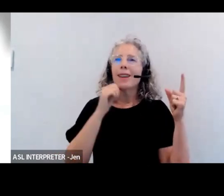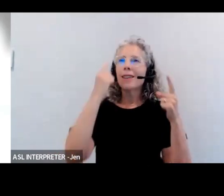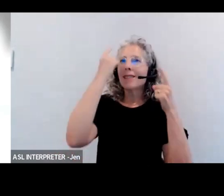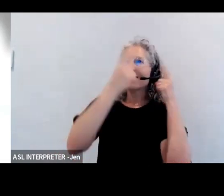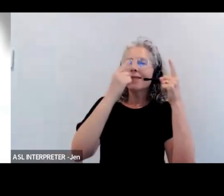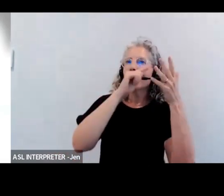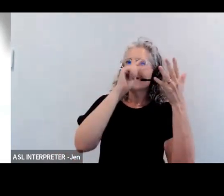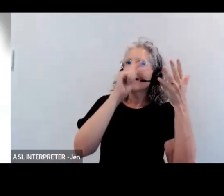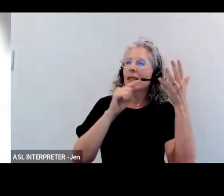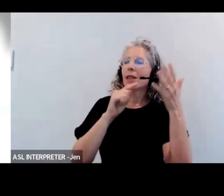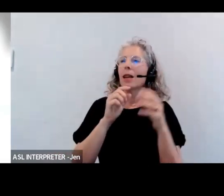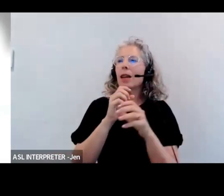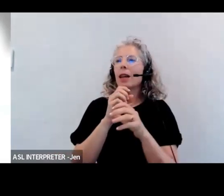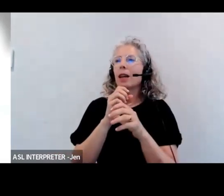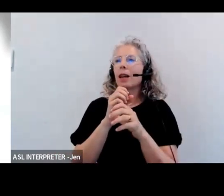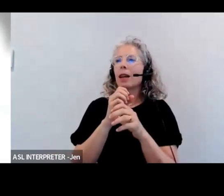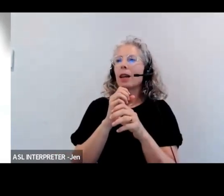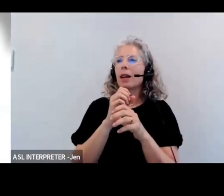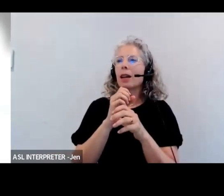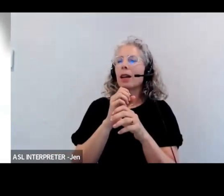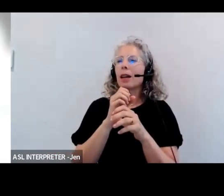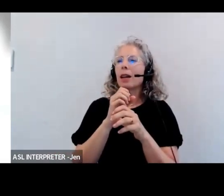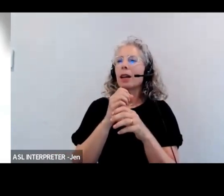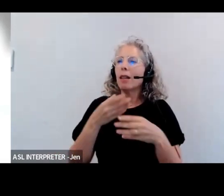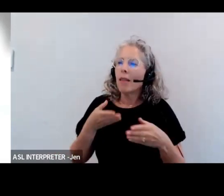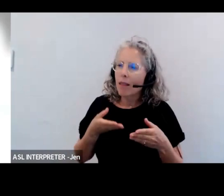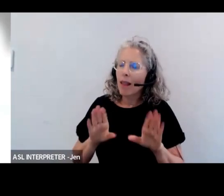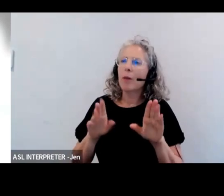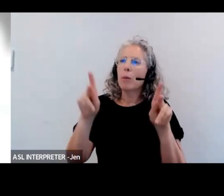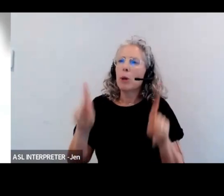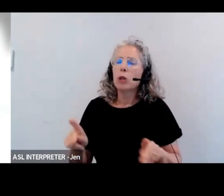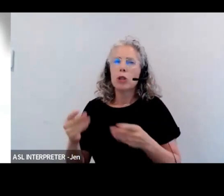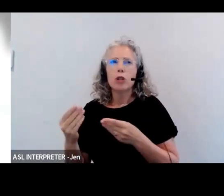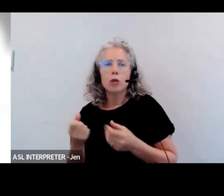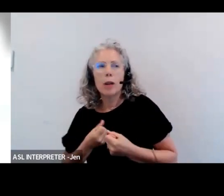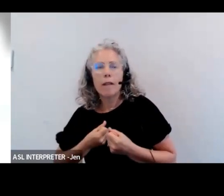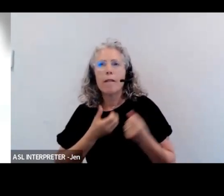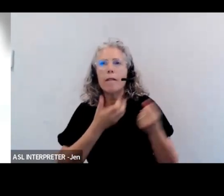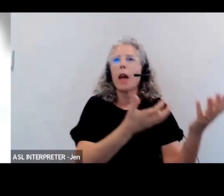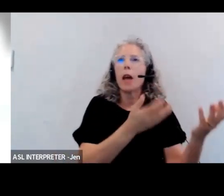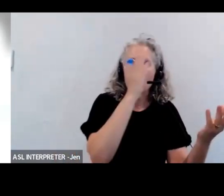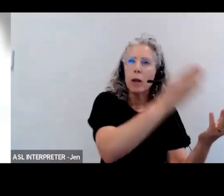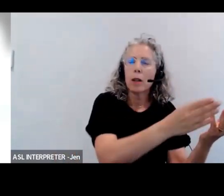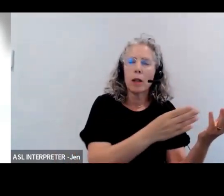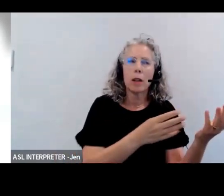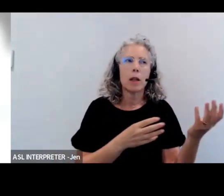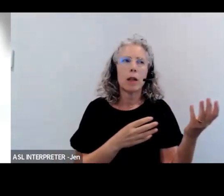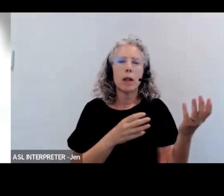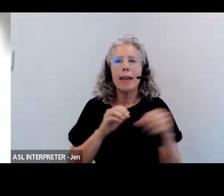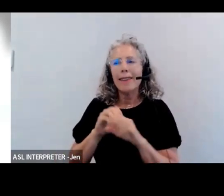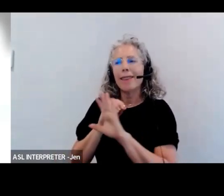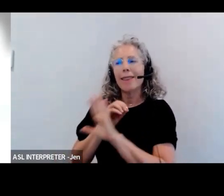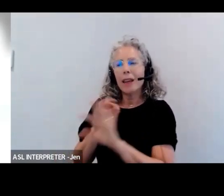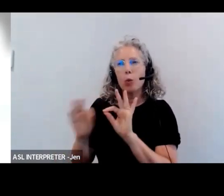consideration and making the space for these, for someone to convey these things to you directly and in their own